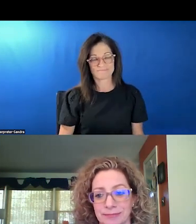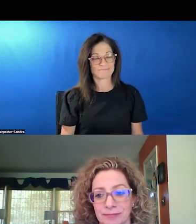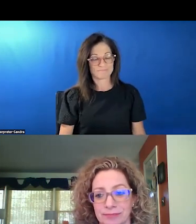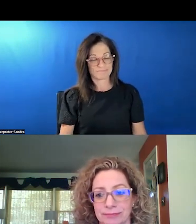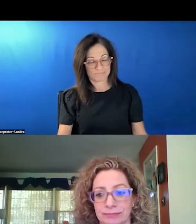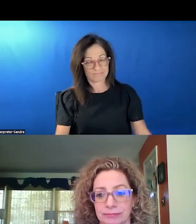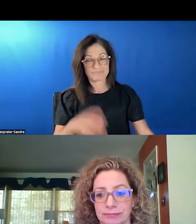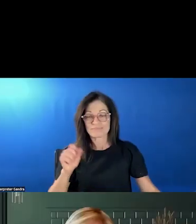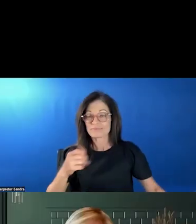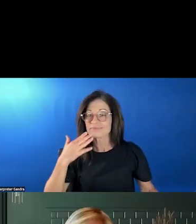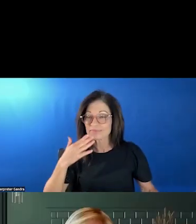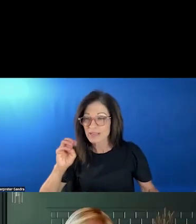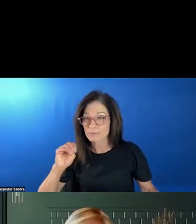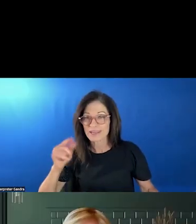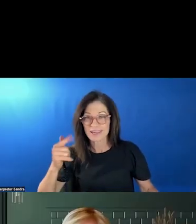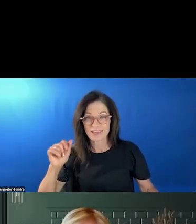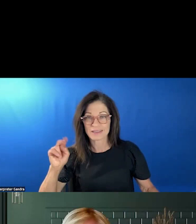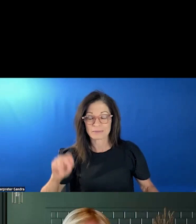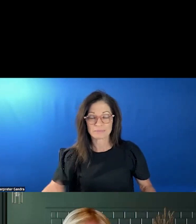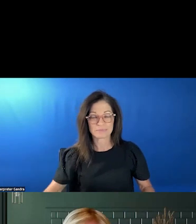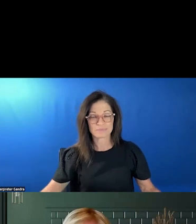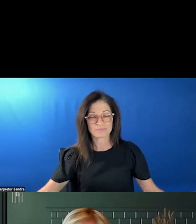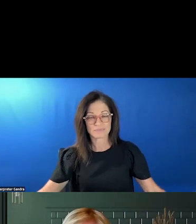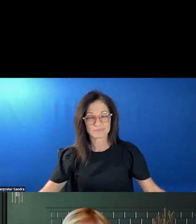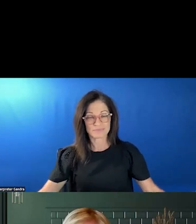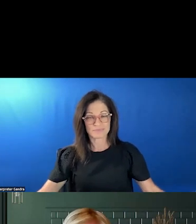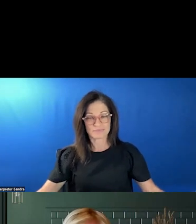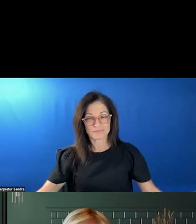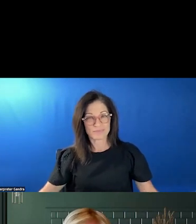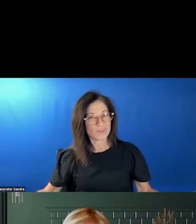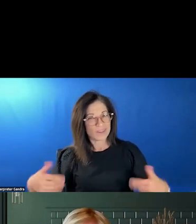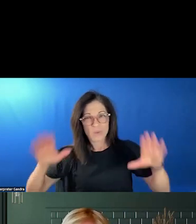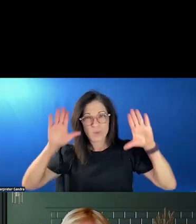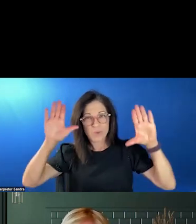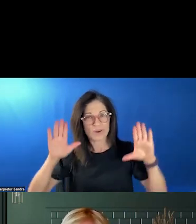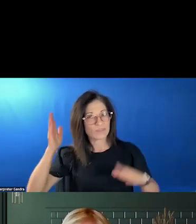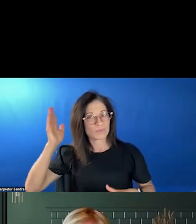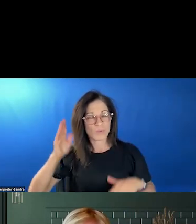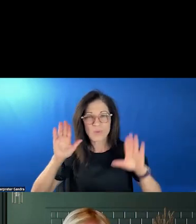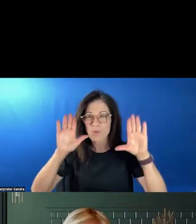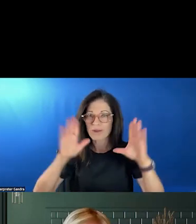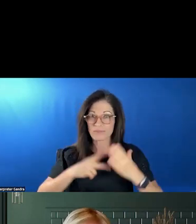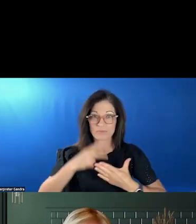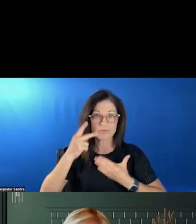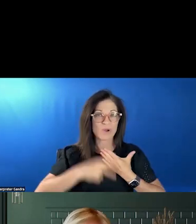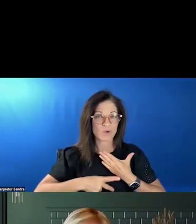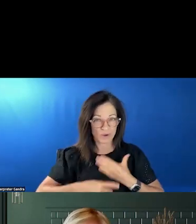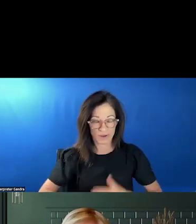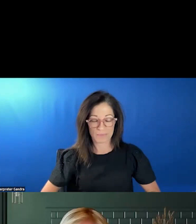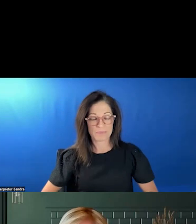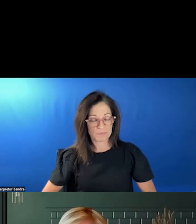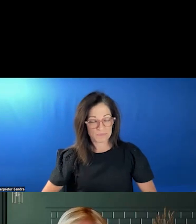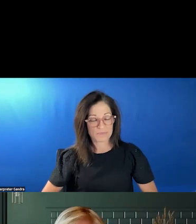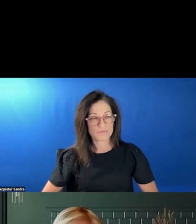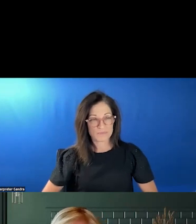Yes, thank you, Megan. And I would say what a wonderful presentation and what a wonderful program. And I do think that one